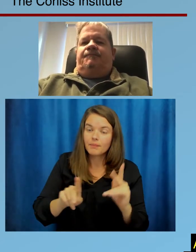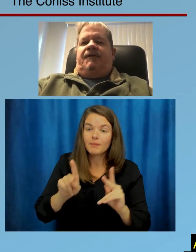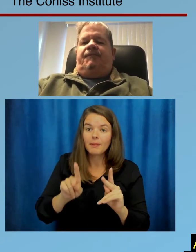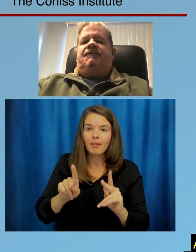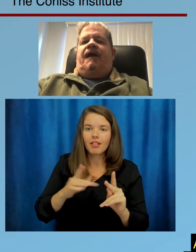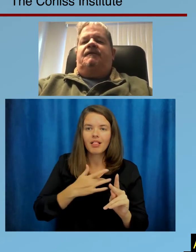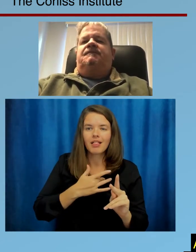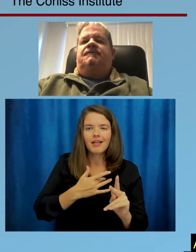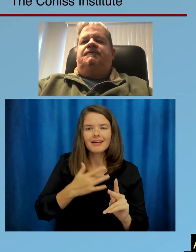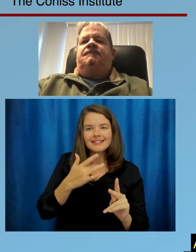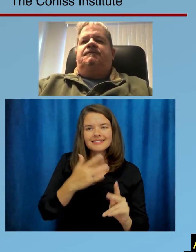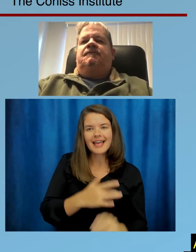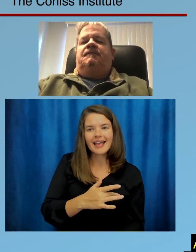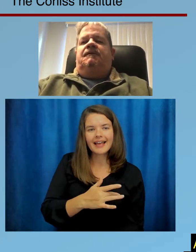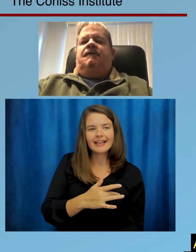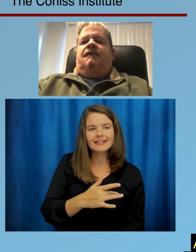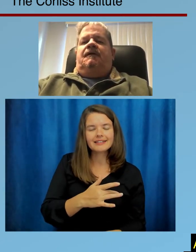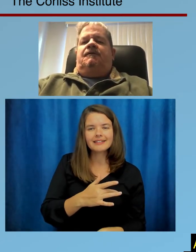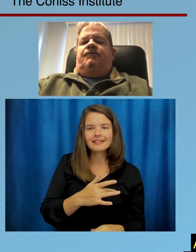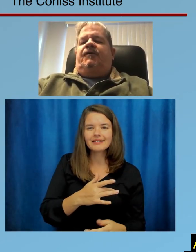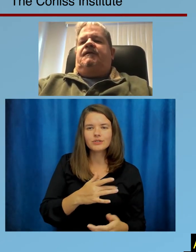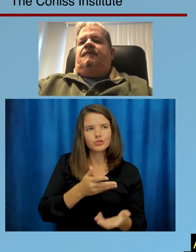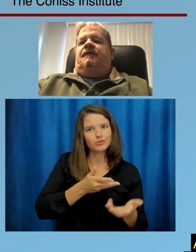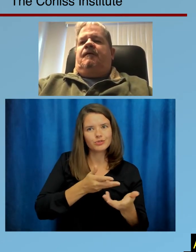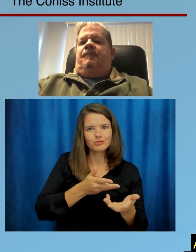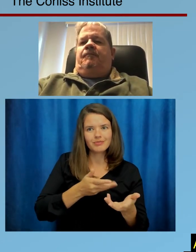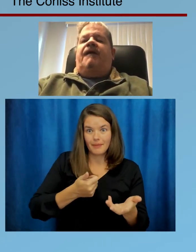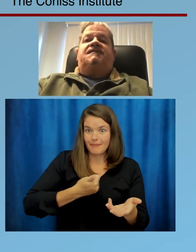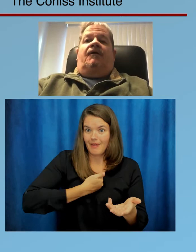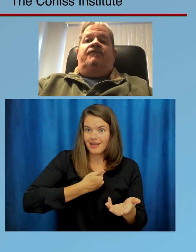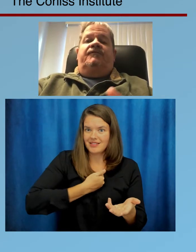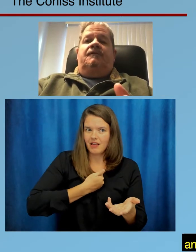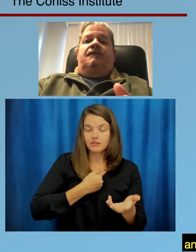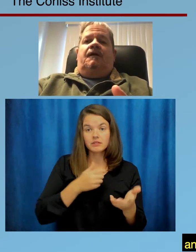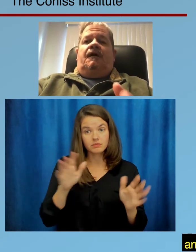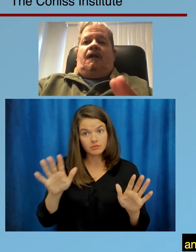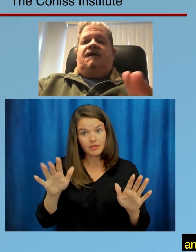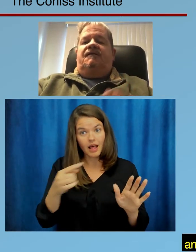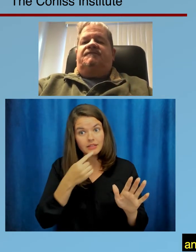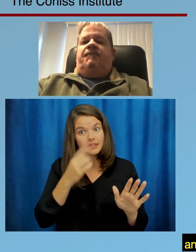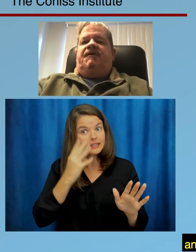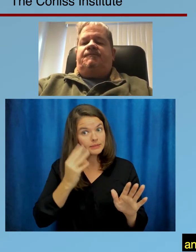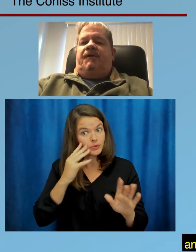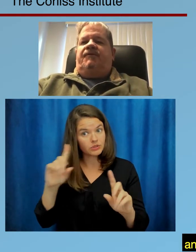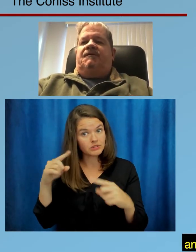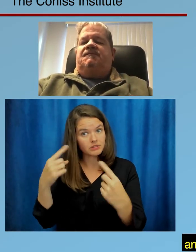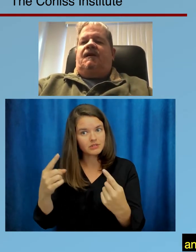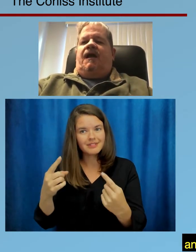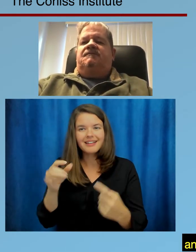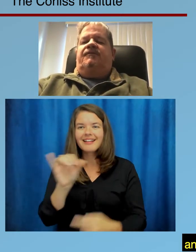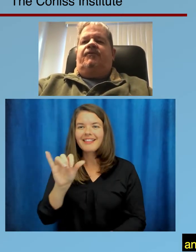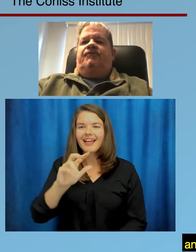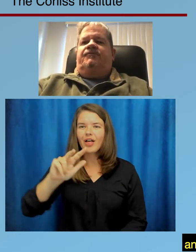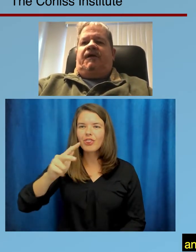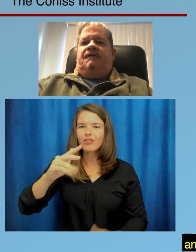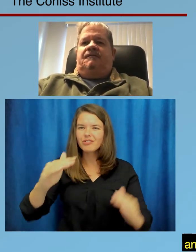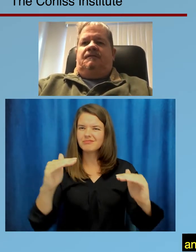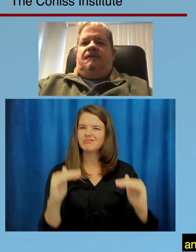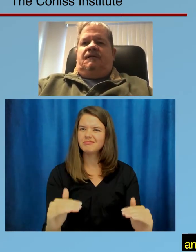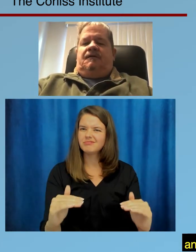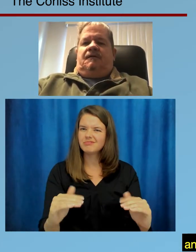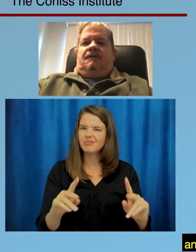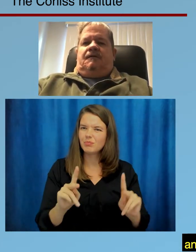that, people tend to treat myself, and I'll say this from experience, as a